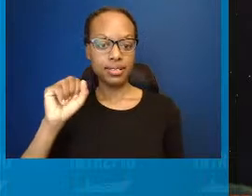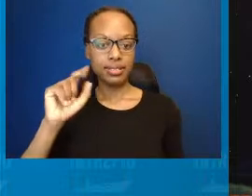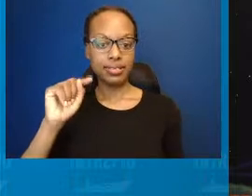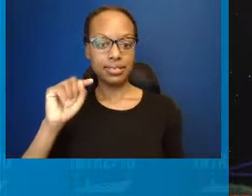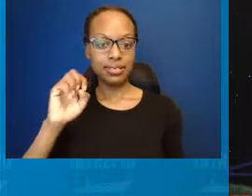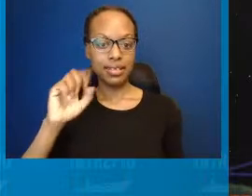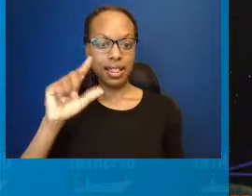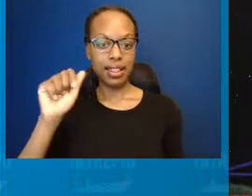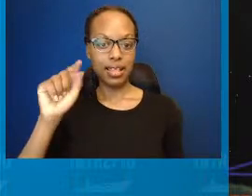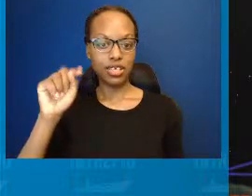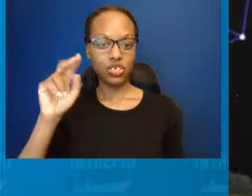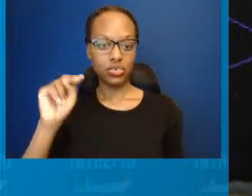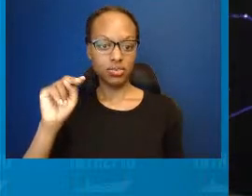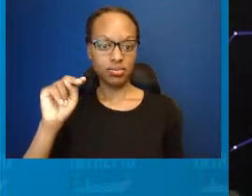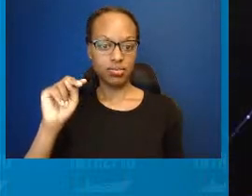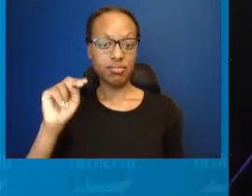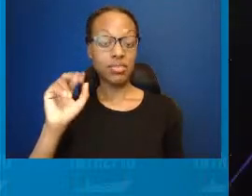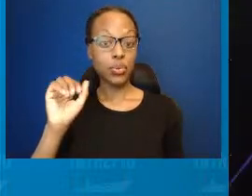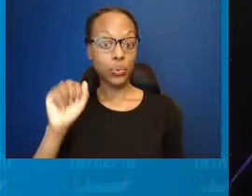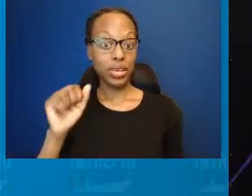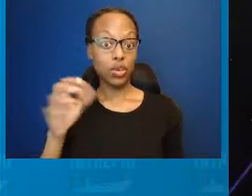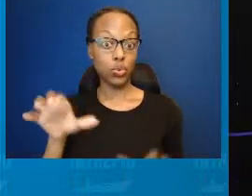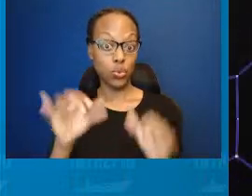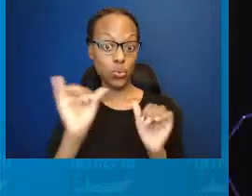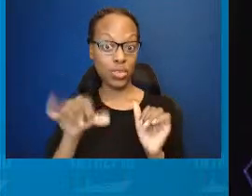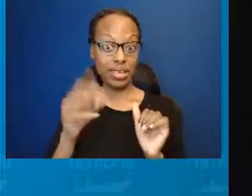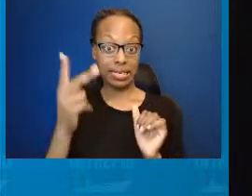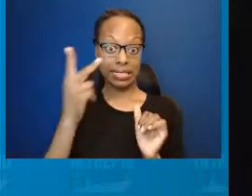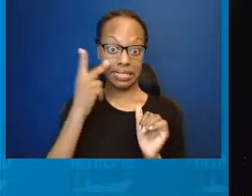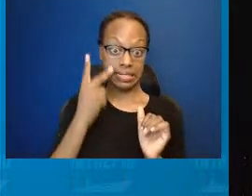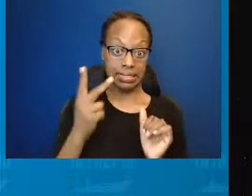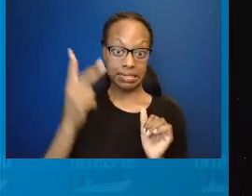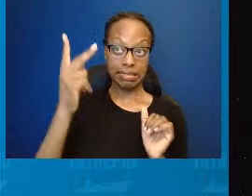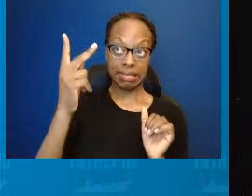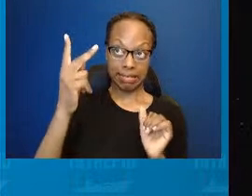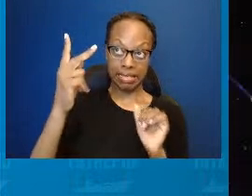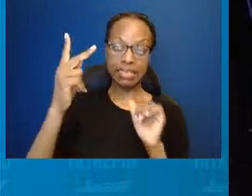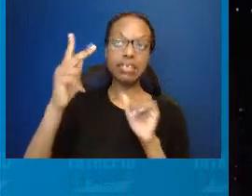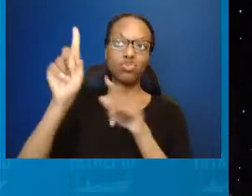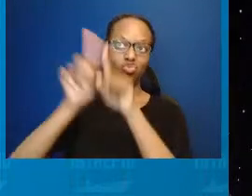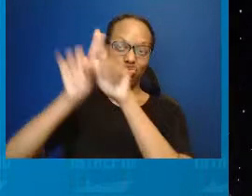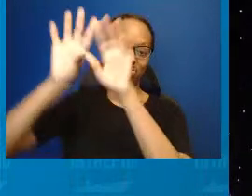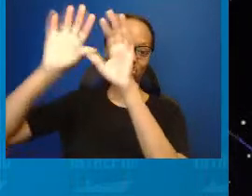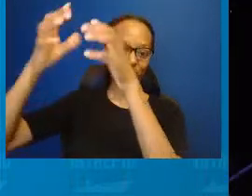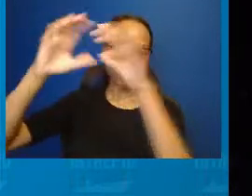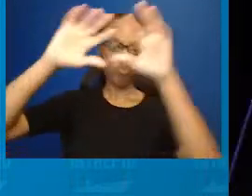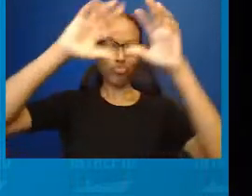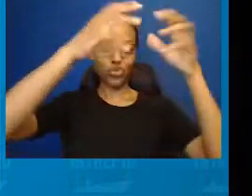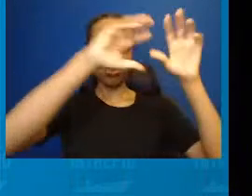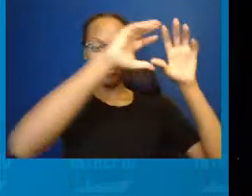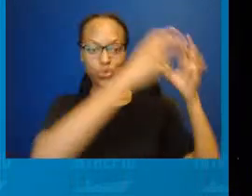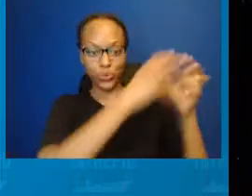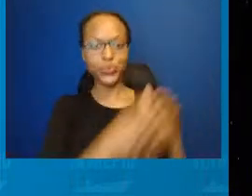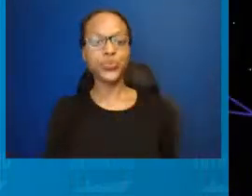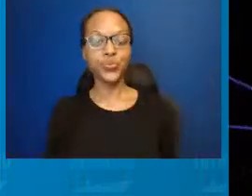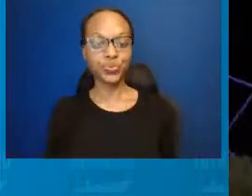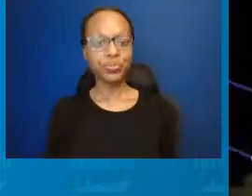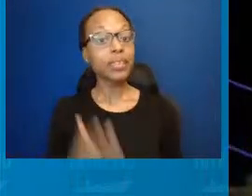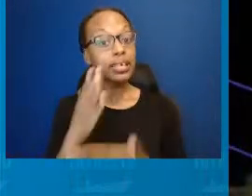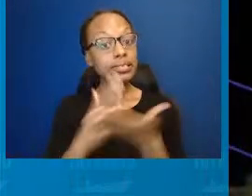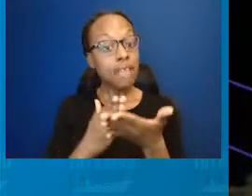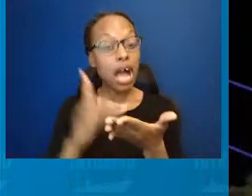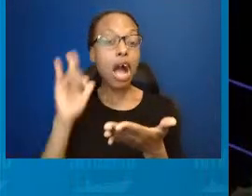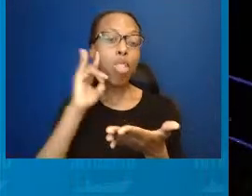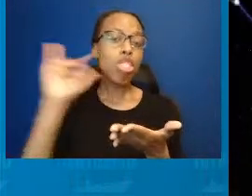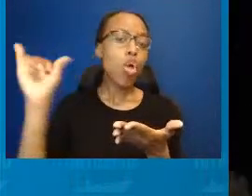is bring up these lines, right? We can look up and we can see constellations, groupings of stars. And some of these kind of look like